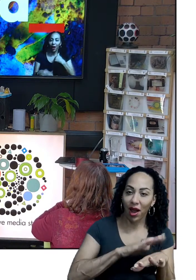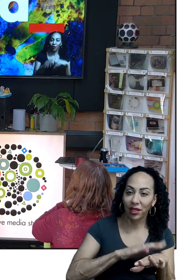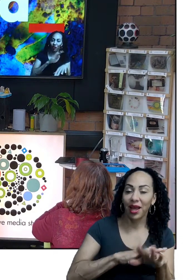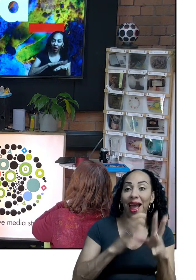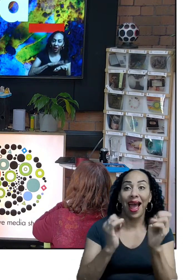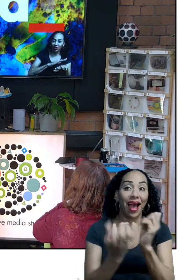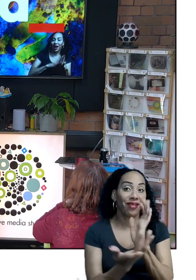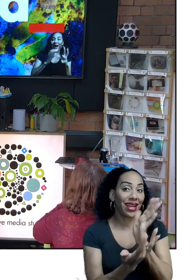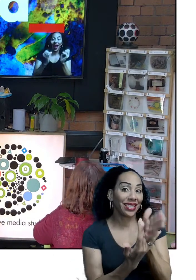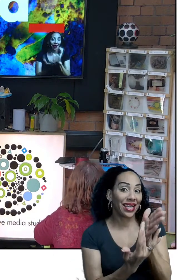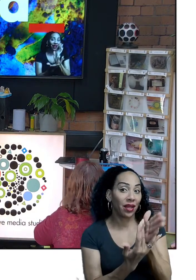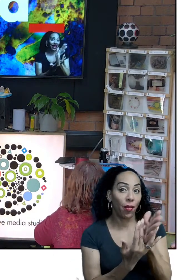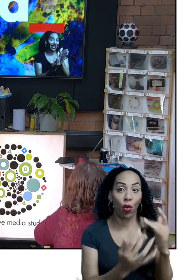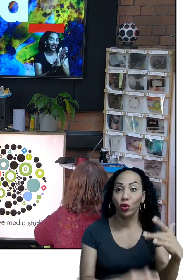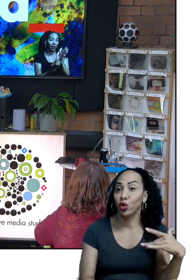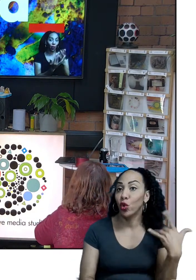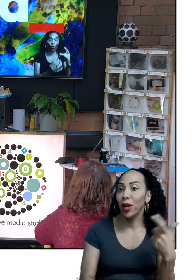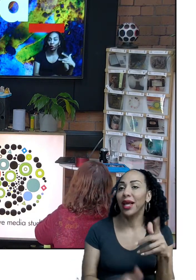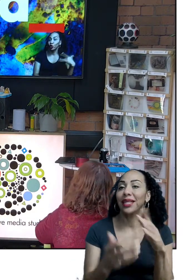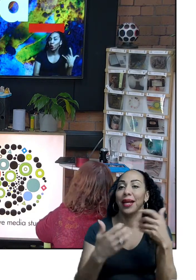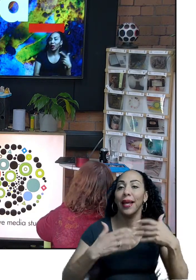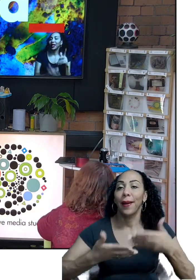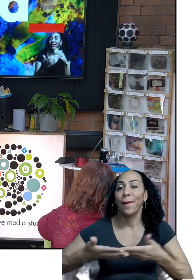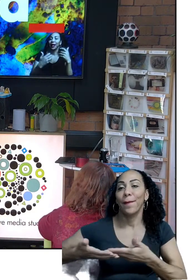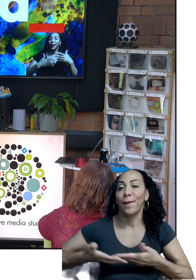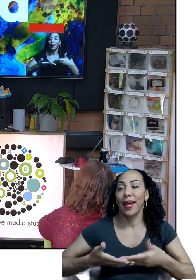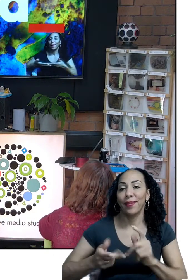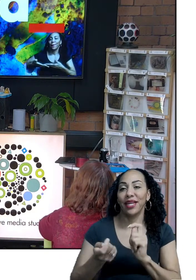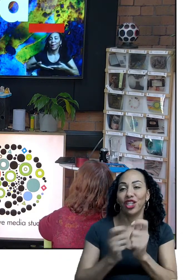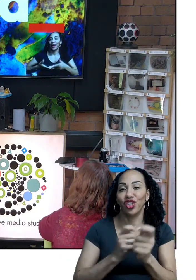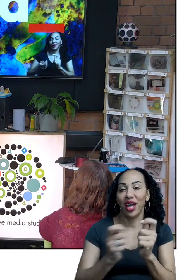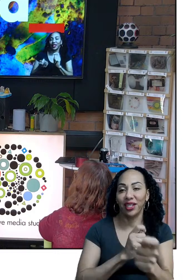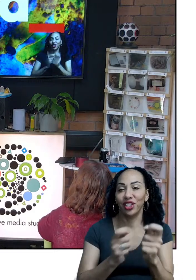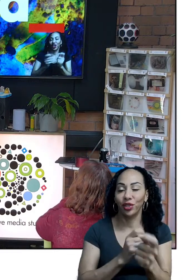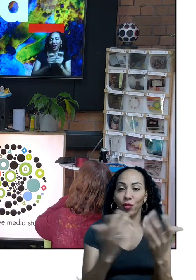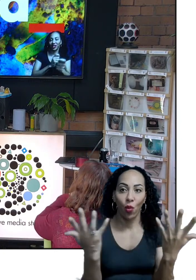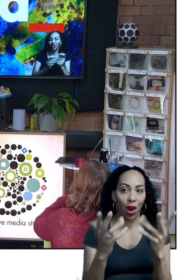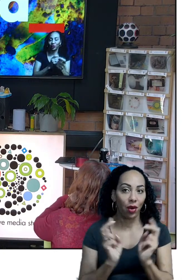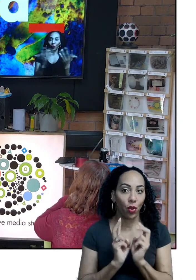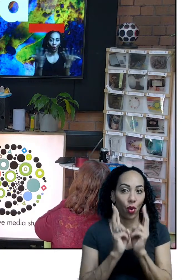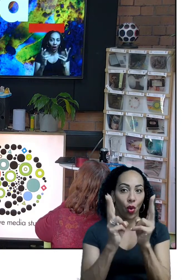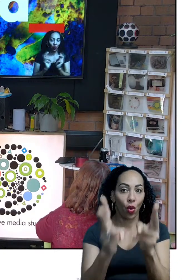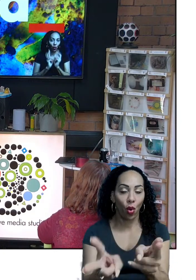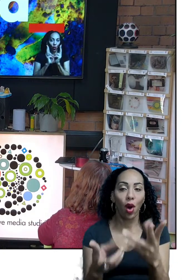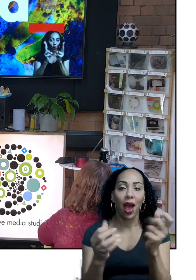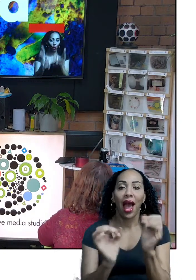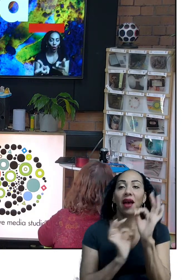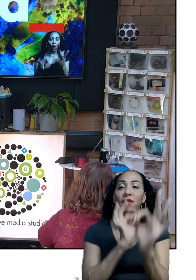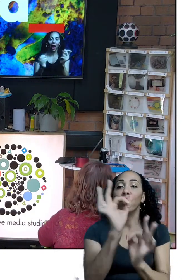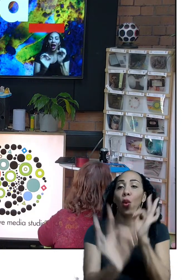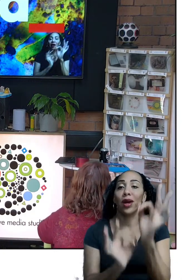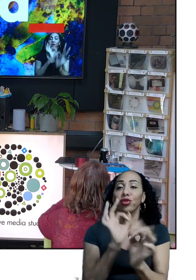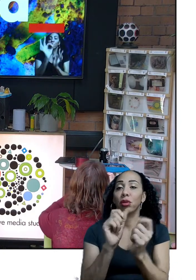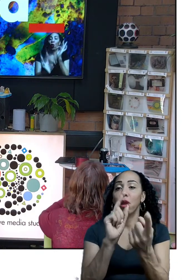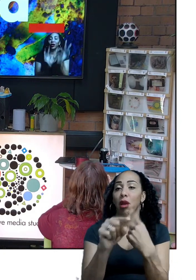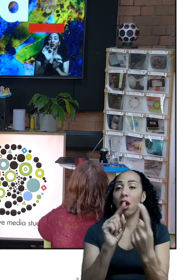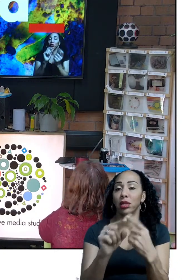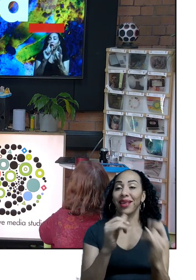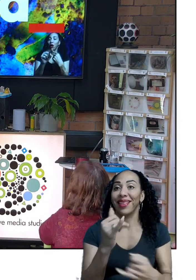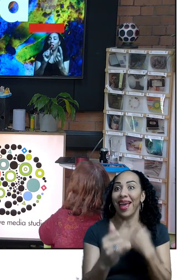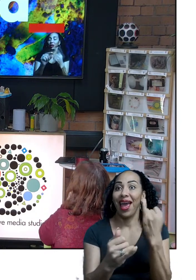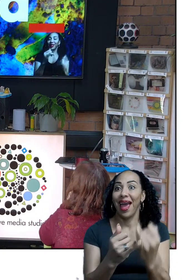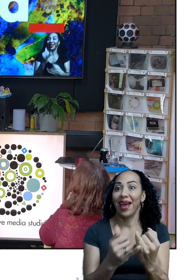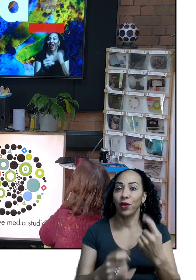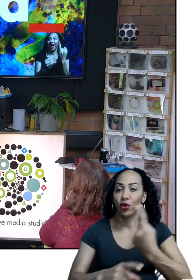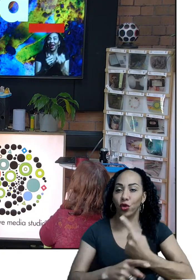and baby change in the corridor over there next to the kitchen. There'll be a Q&A at the end of this talk. Those of you who are watching online,